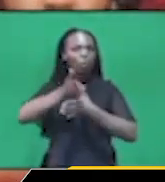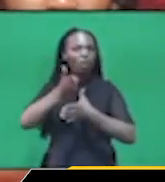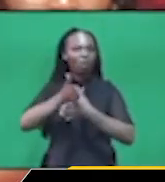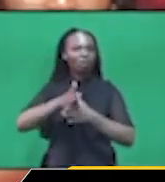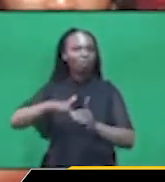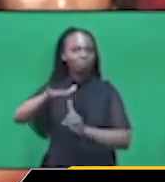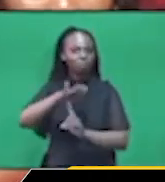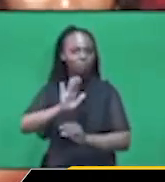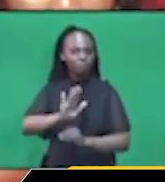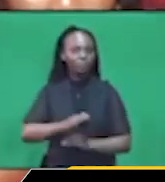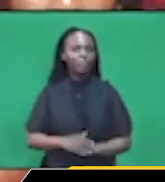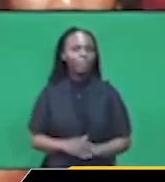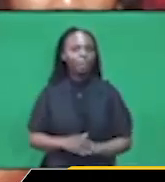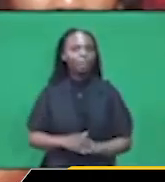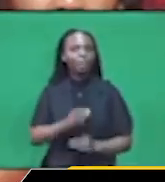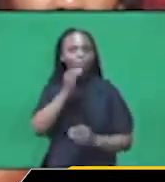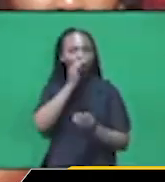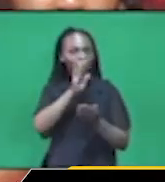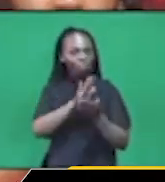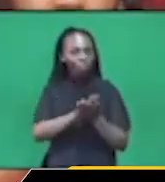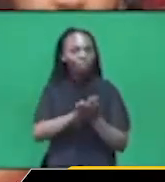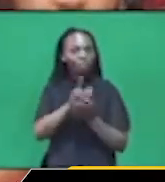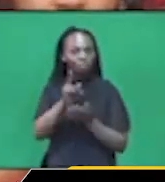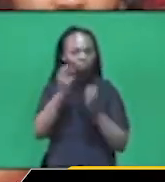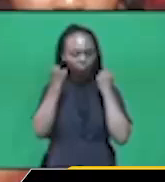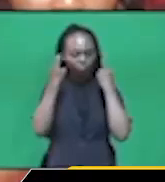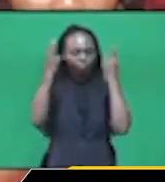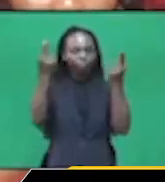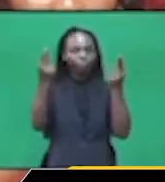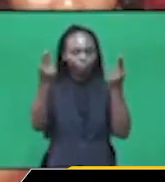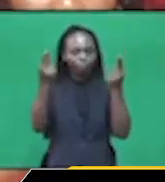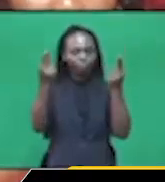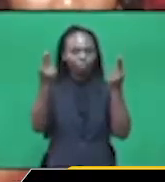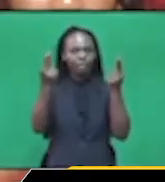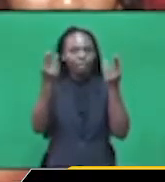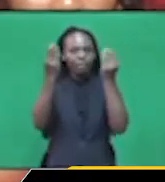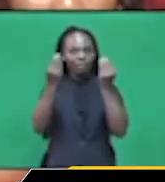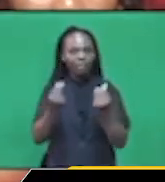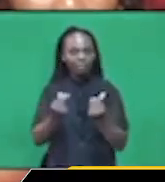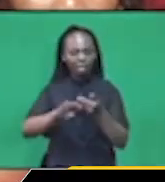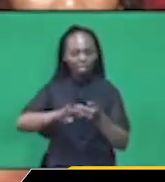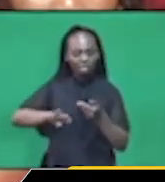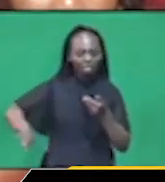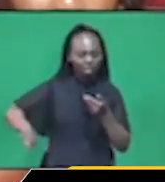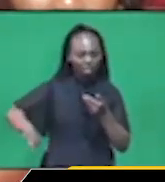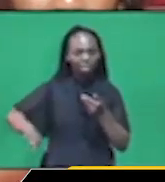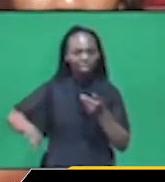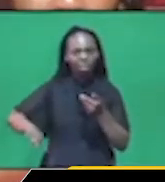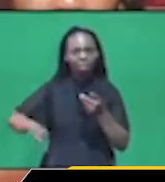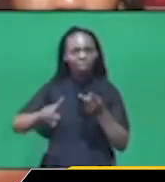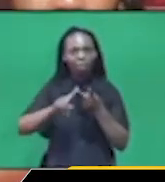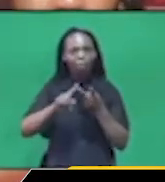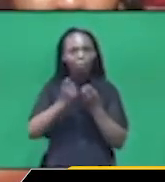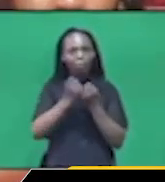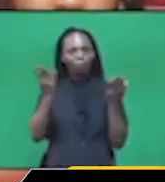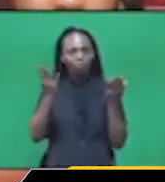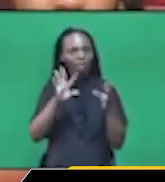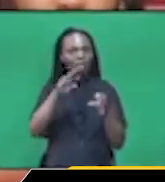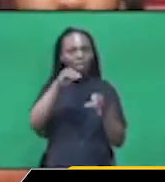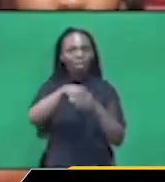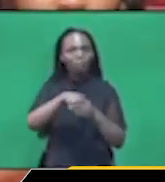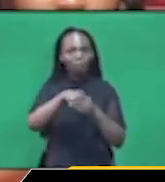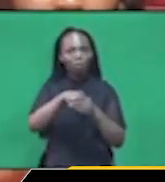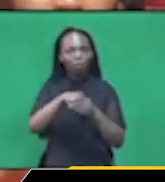It promised to fight against financial exclusion, discriminatory expulsion, and the scraping of